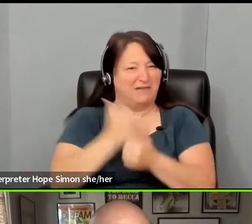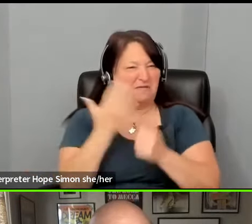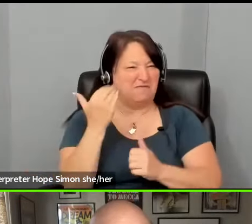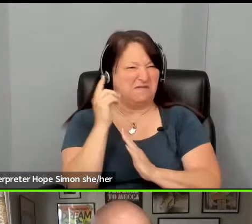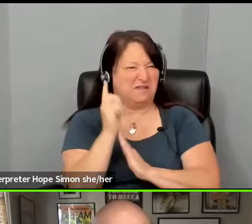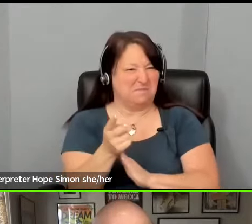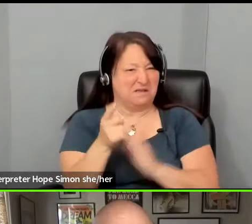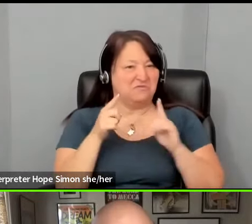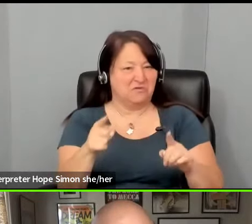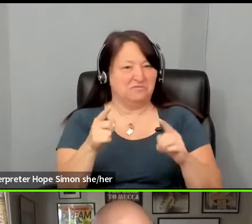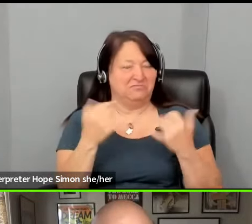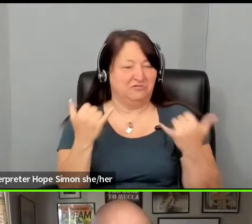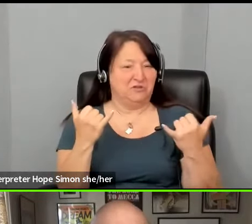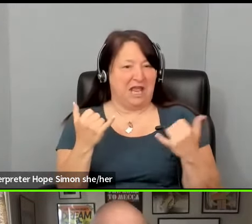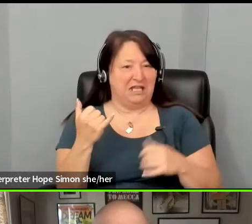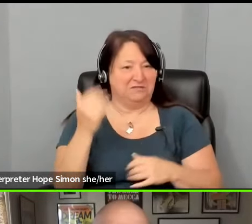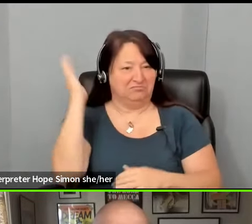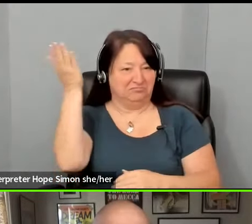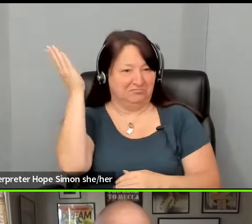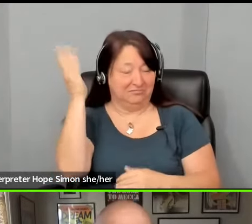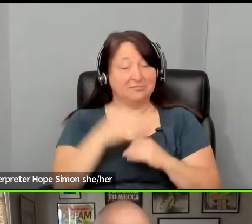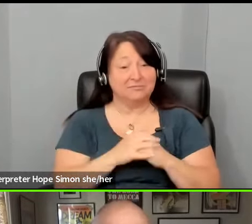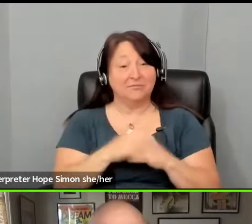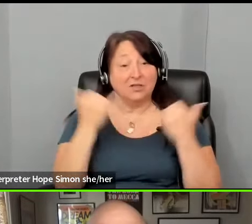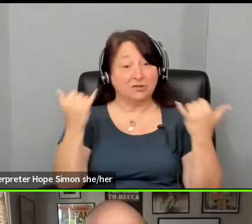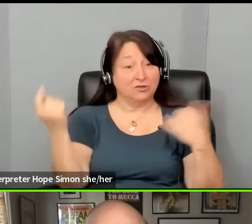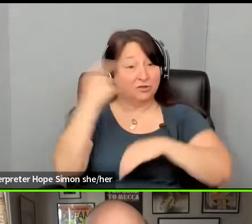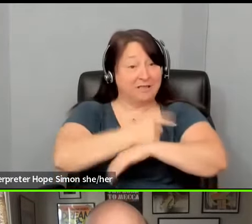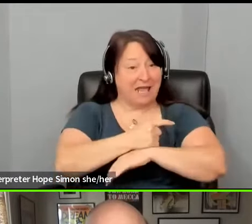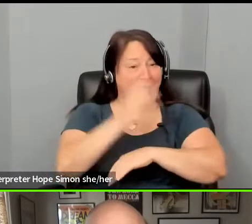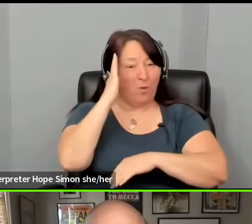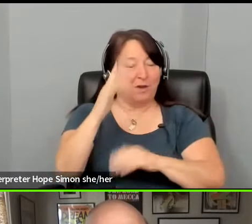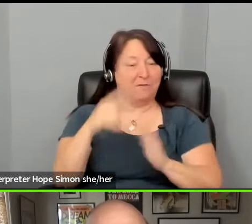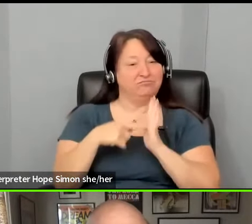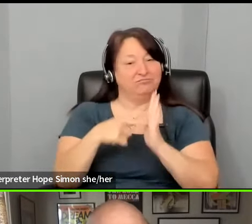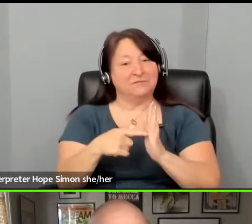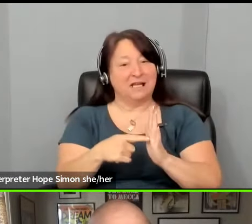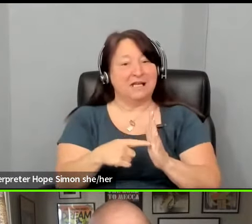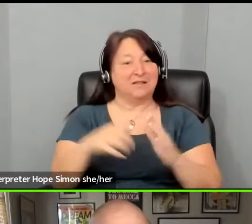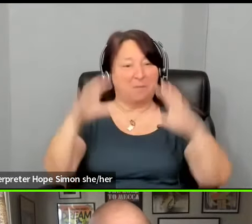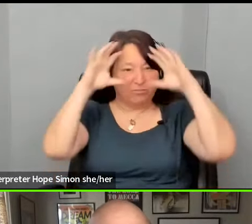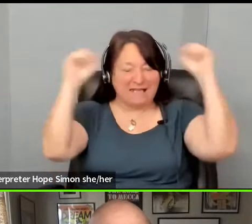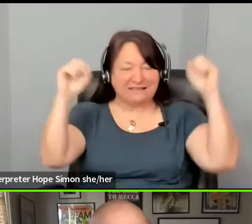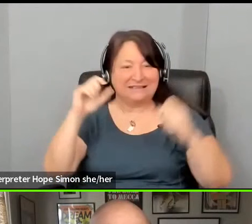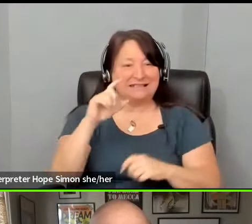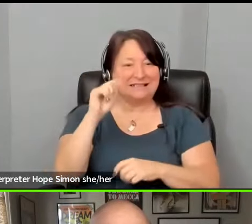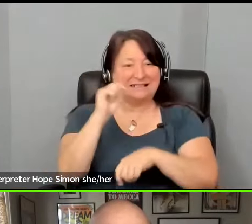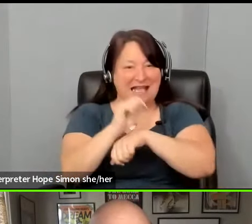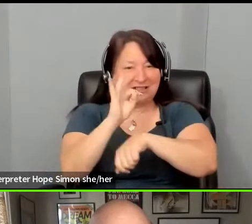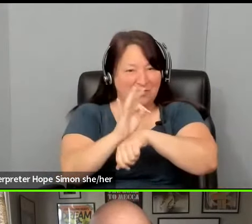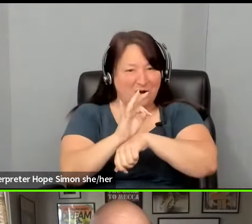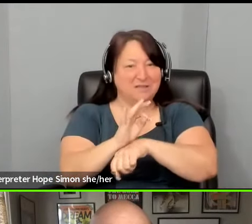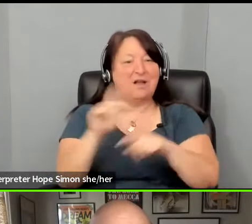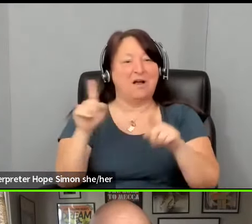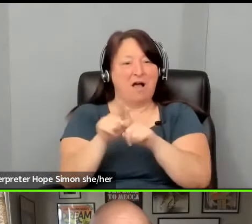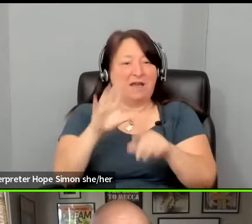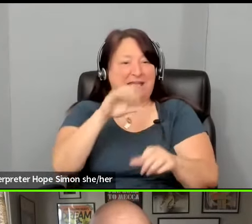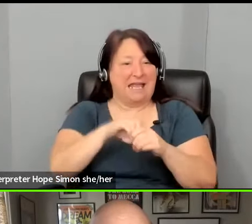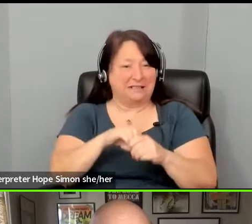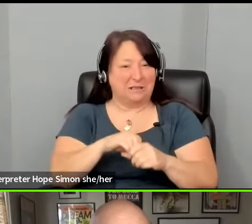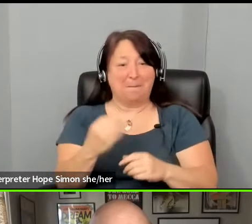discussion. Today, we present the President's Task Force on Education, Outreach, and Engagement live stream Meals